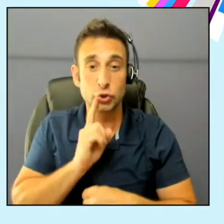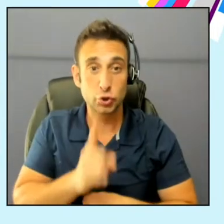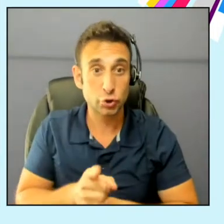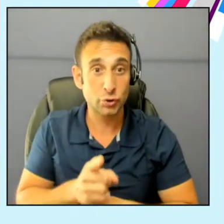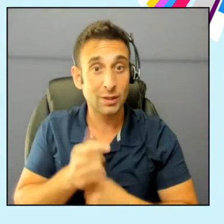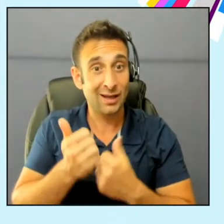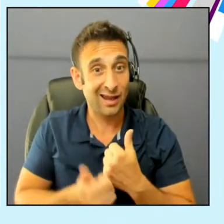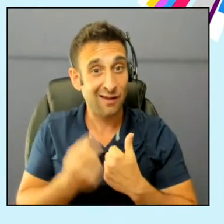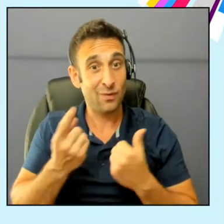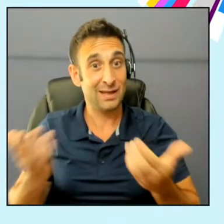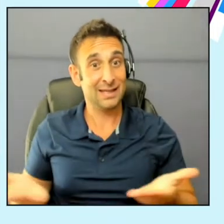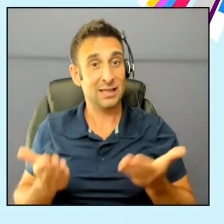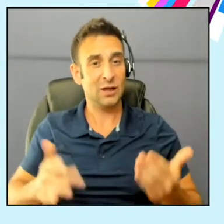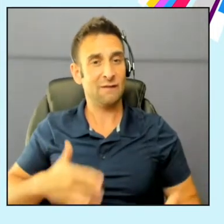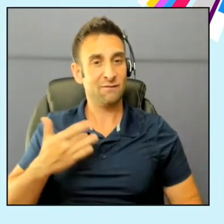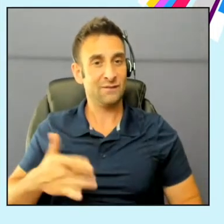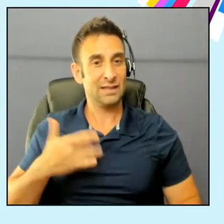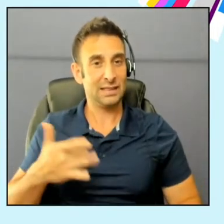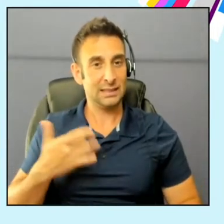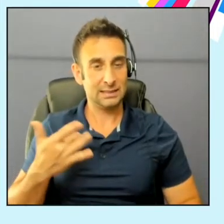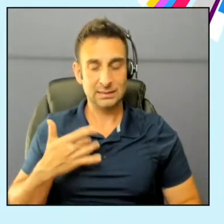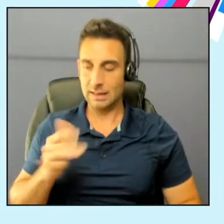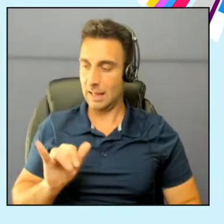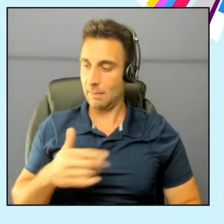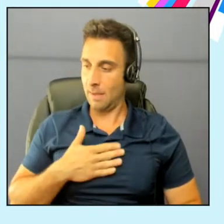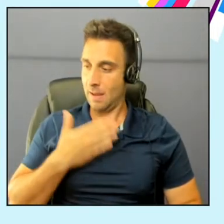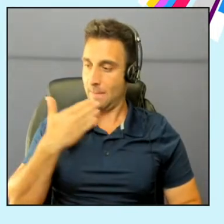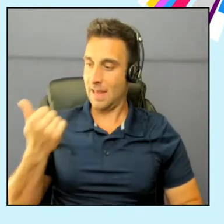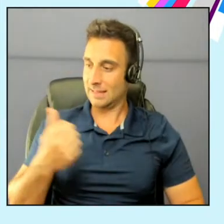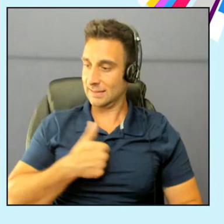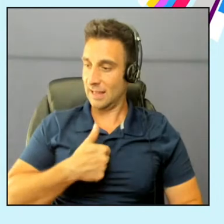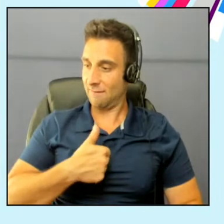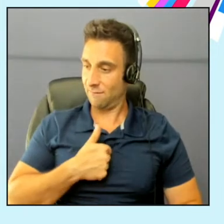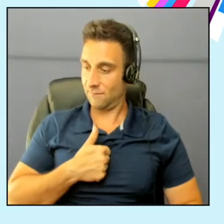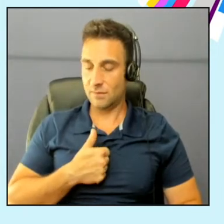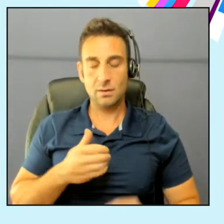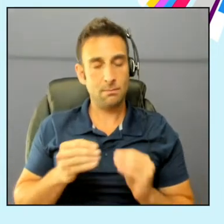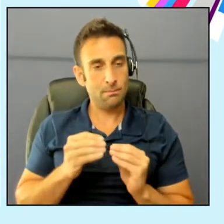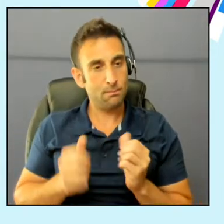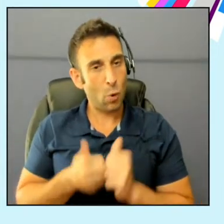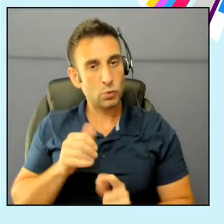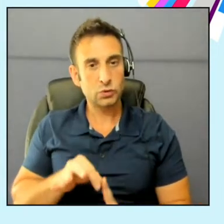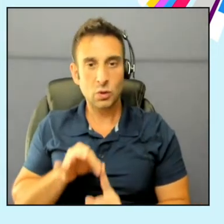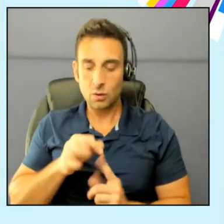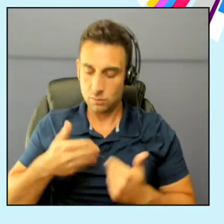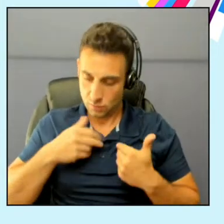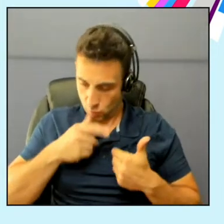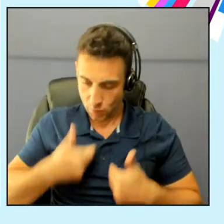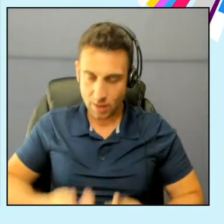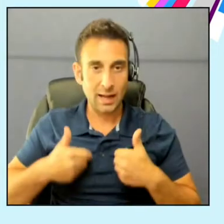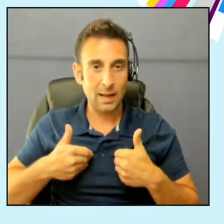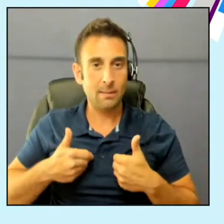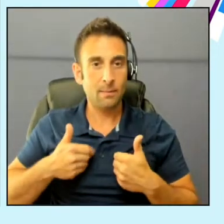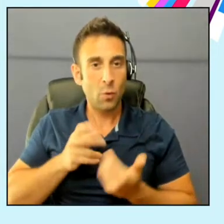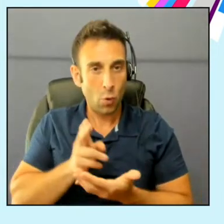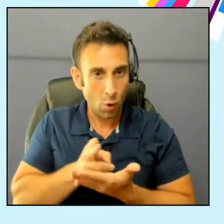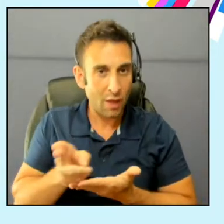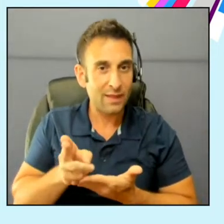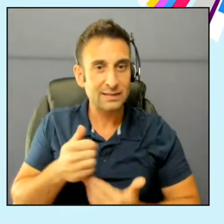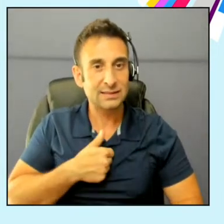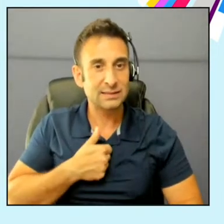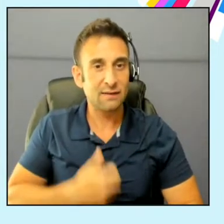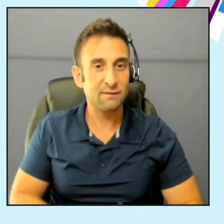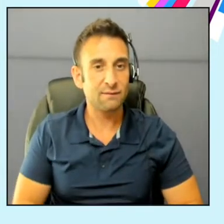here feels like their best selves, their best authentic selves, and that we are able to promote